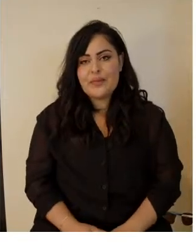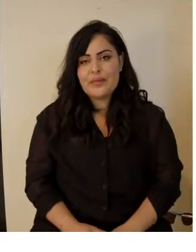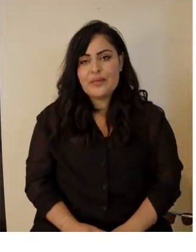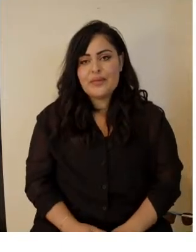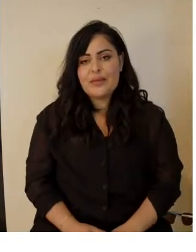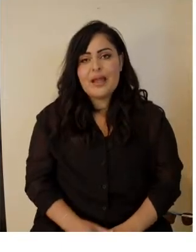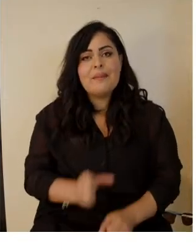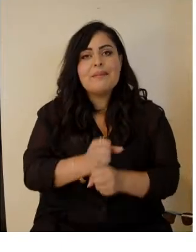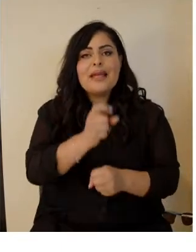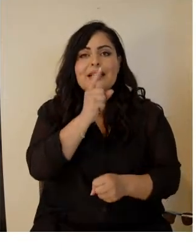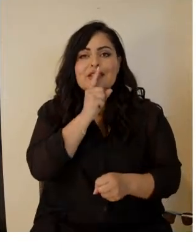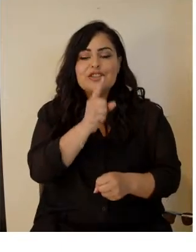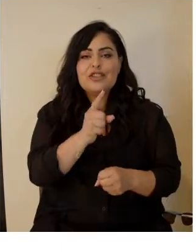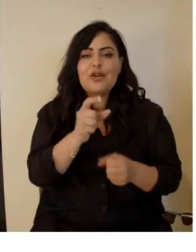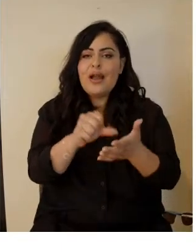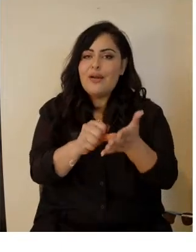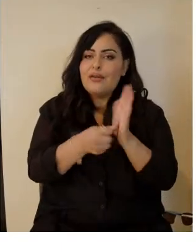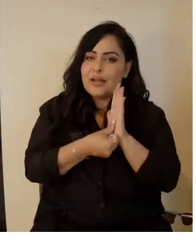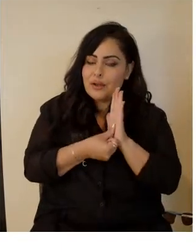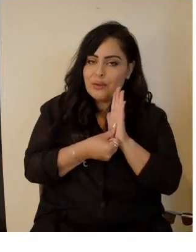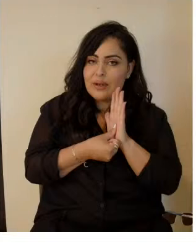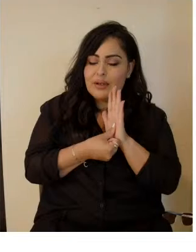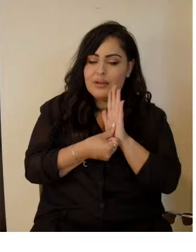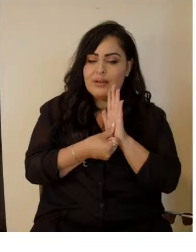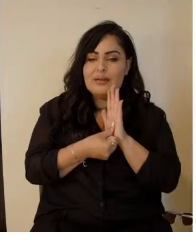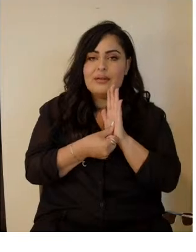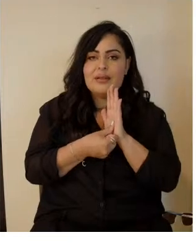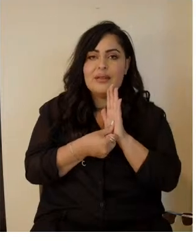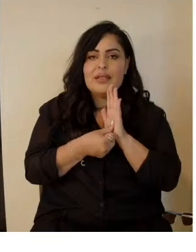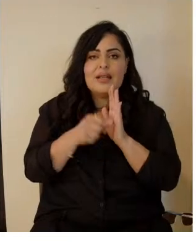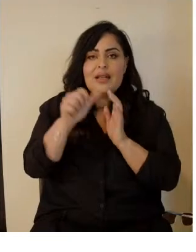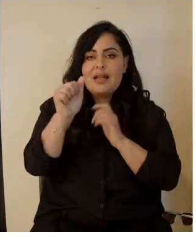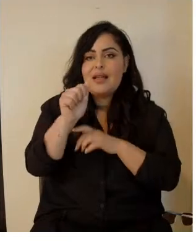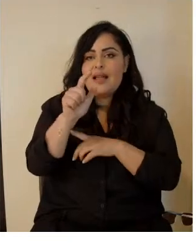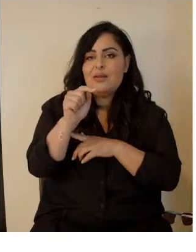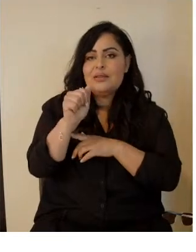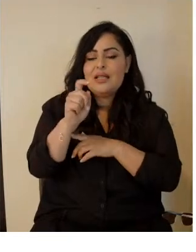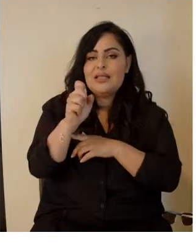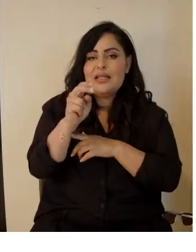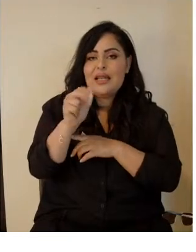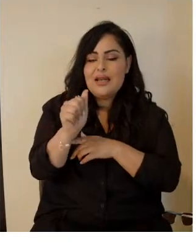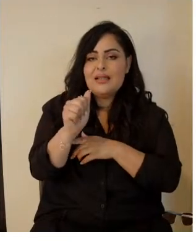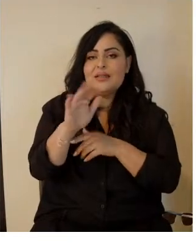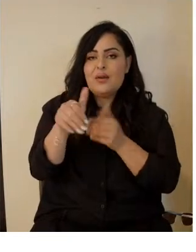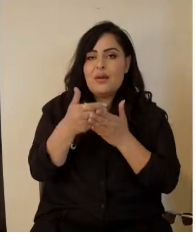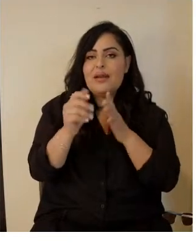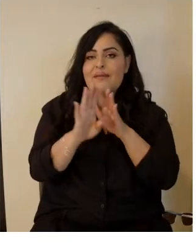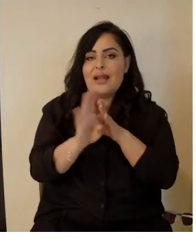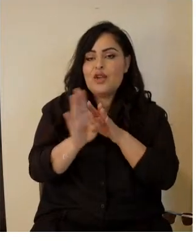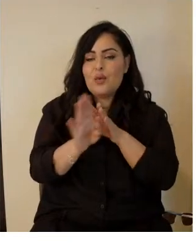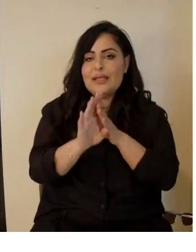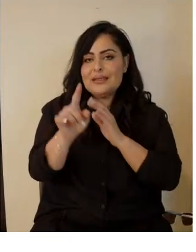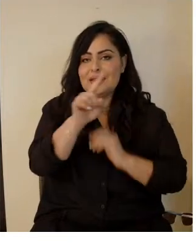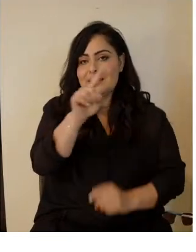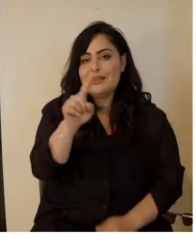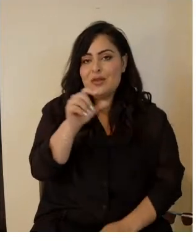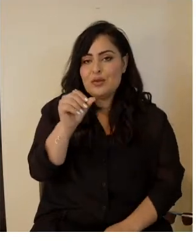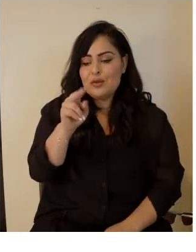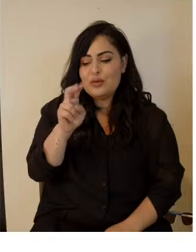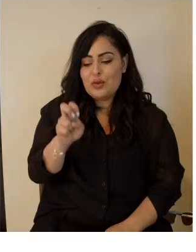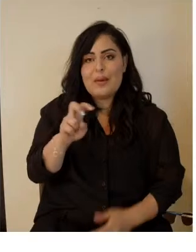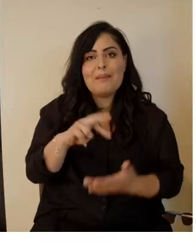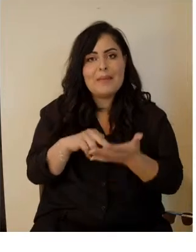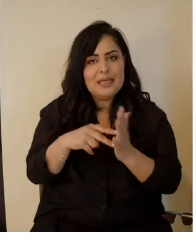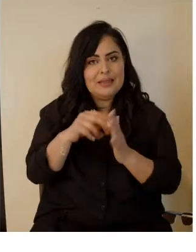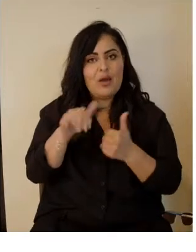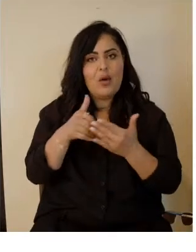I want to make sure I reiterate that all of Altadena is considered an evacuation zone. That means